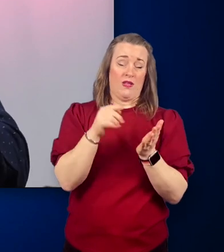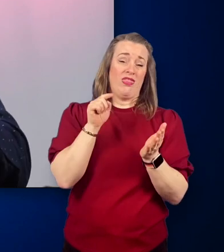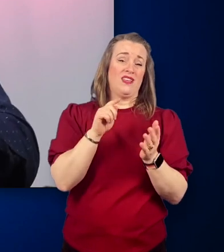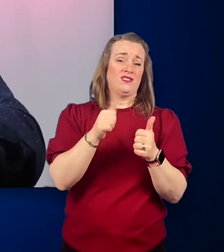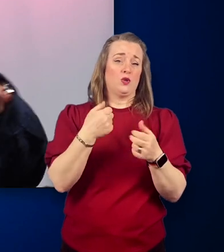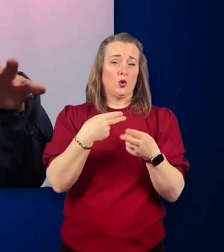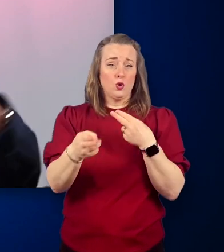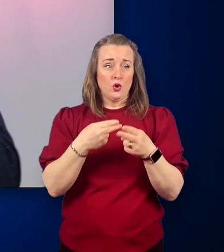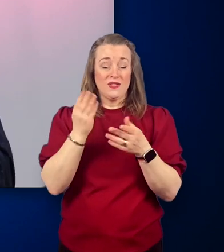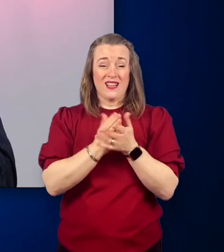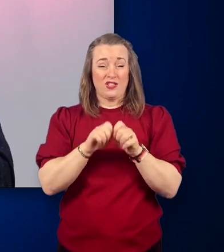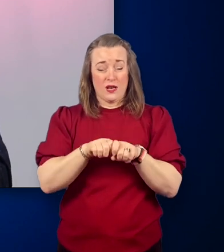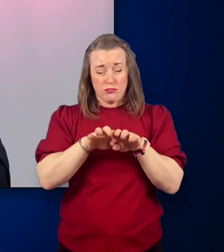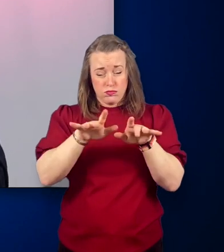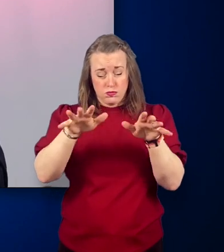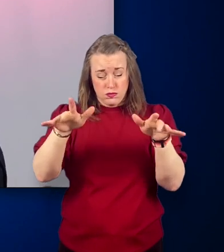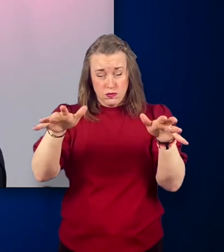is multiplying all around the world.